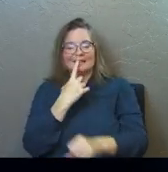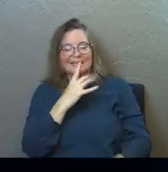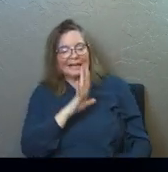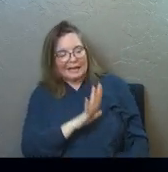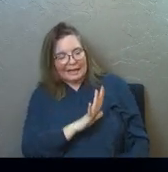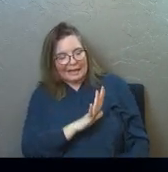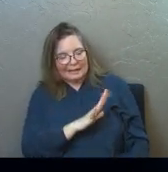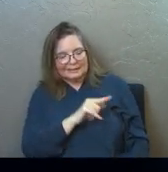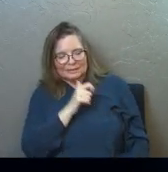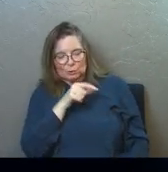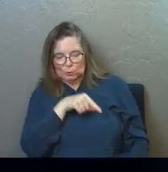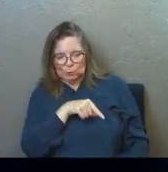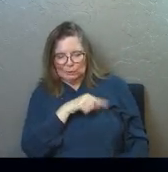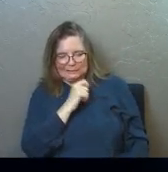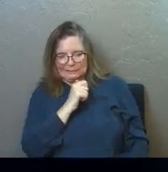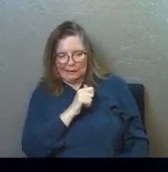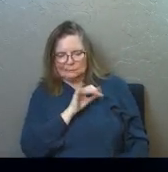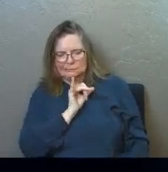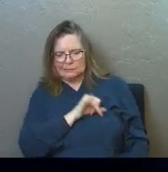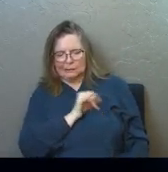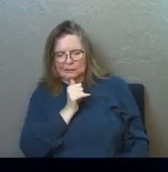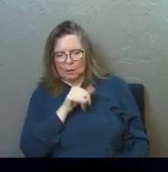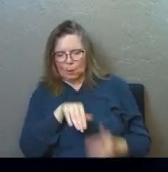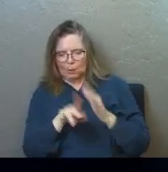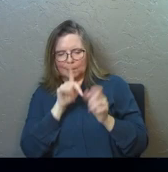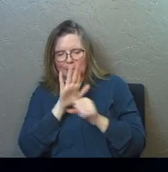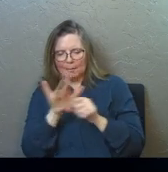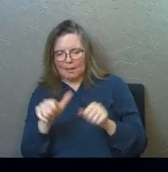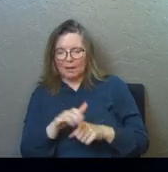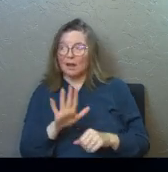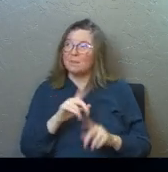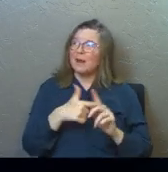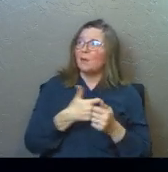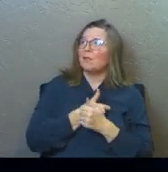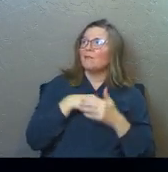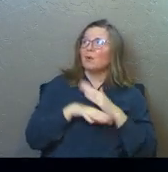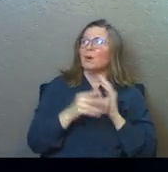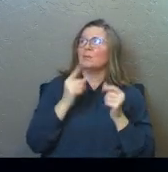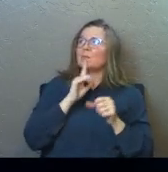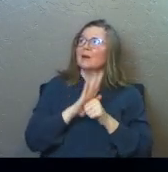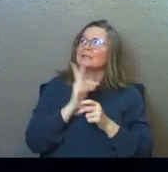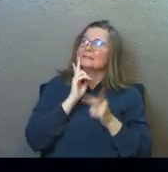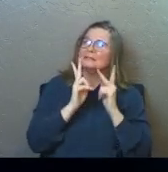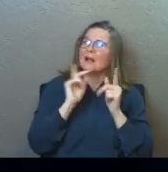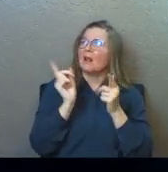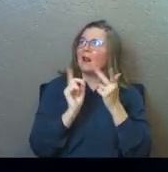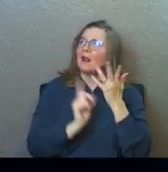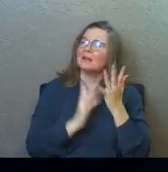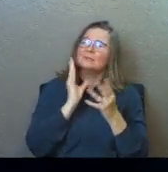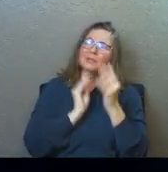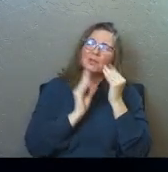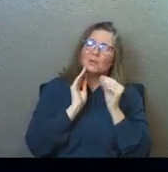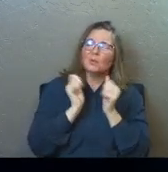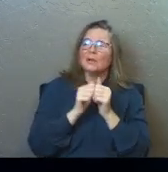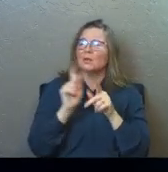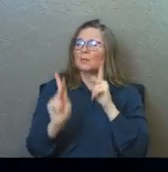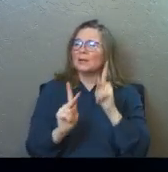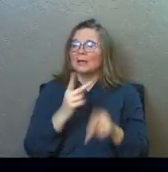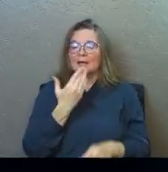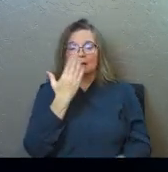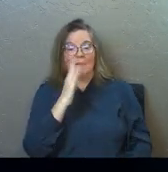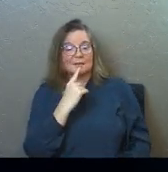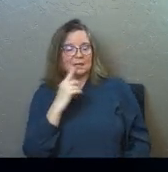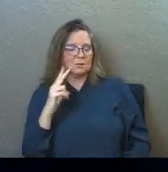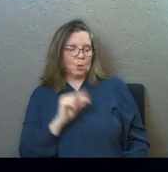actually, not you. You know what I mean? It's this moment he's asking the Lord, Lord, I would love to go into the promised land and see all that you've promised and experience this with your people. And